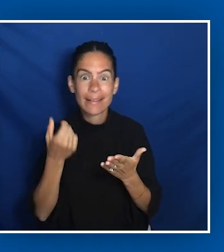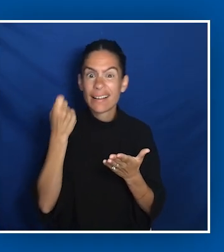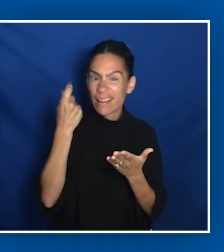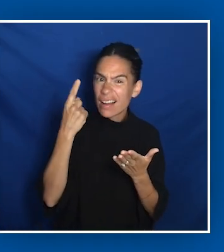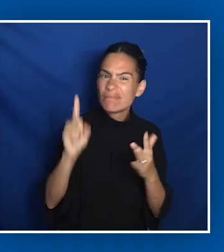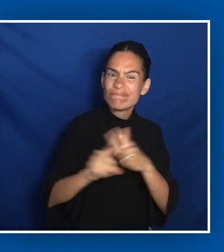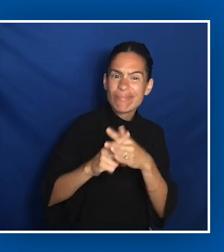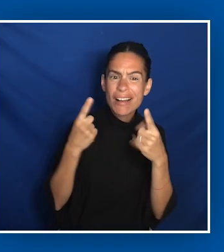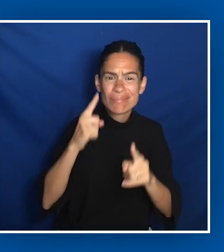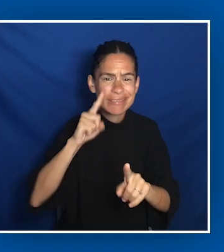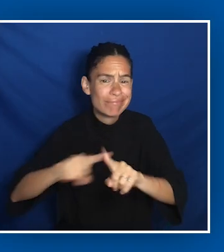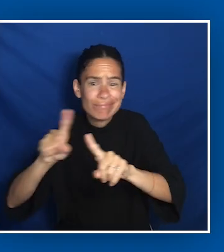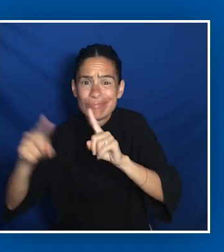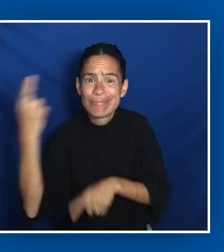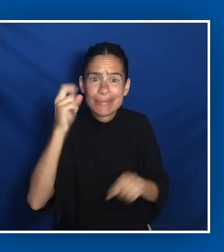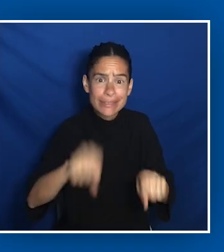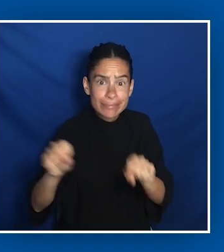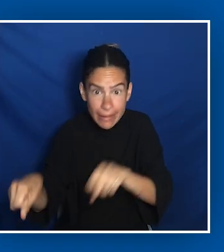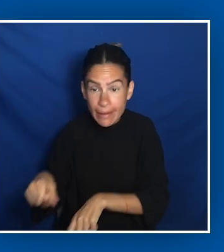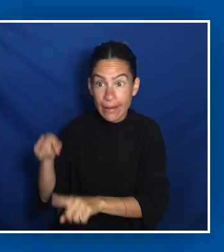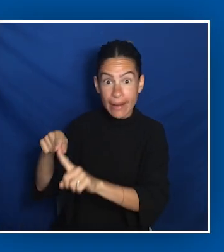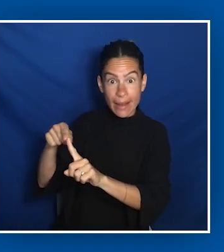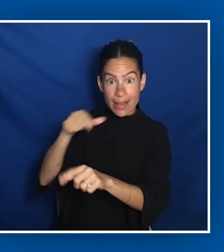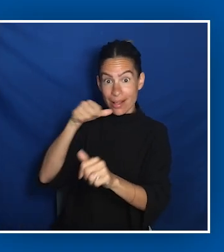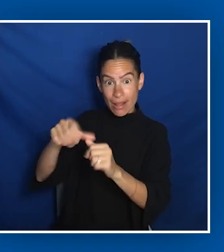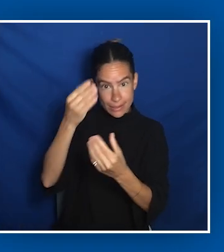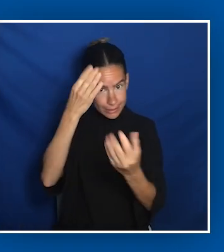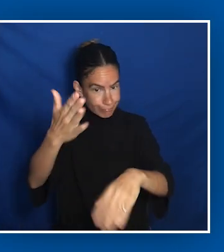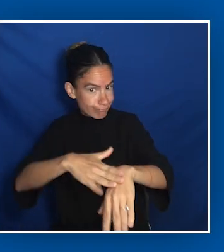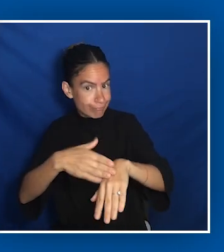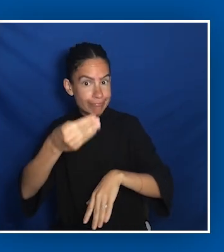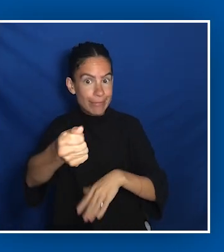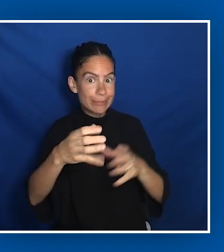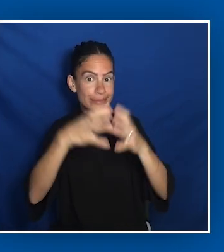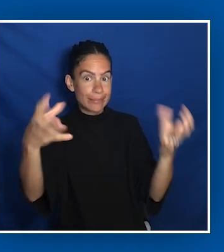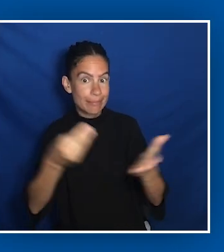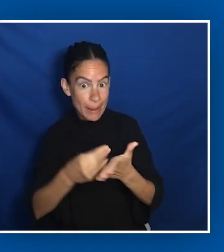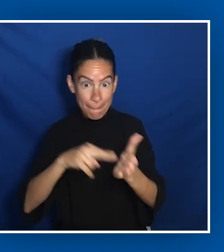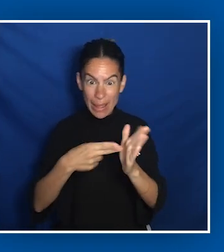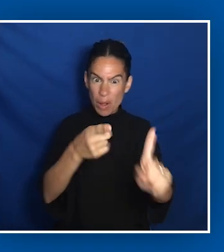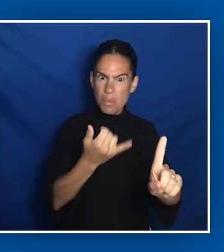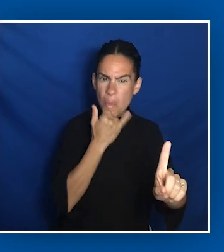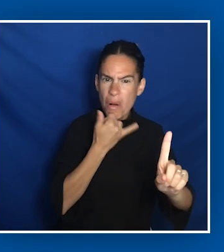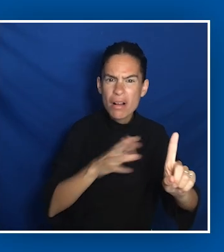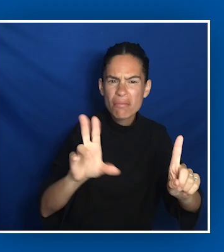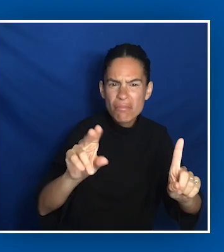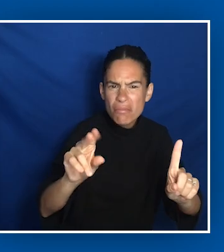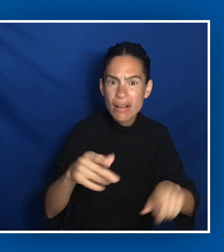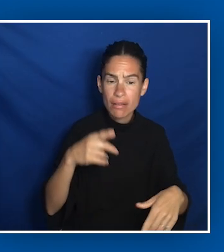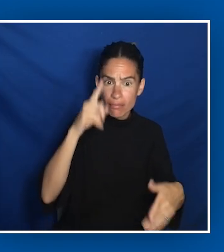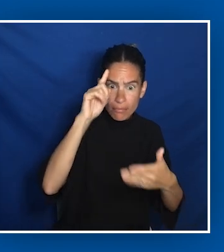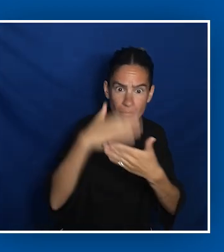much money. This can happen for several different reasons, and a notice of overpayment doesn't always mean you've done anything wrong, so don't